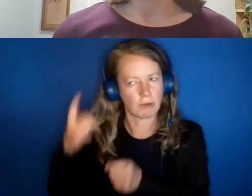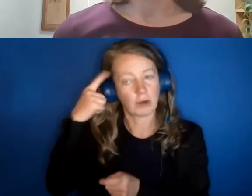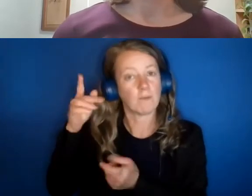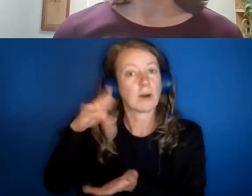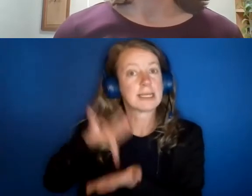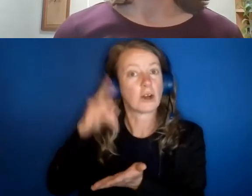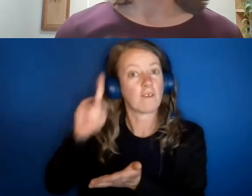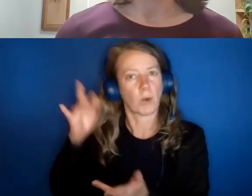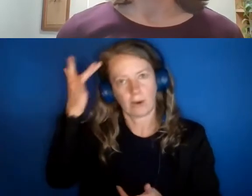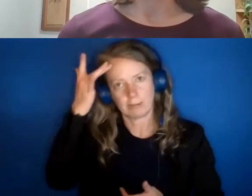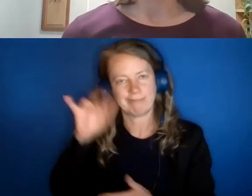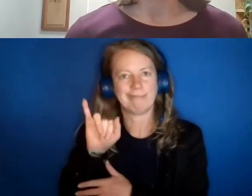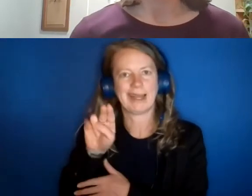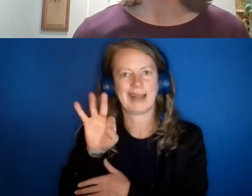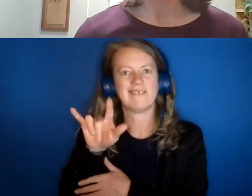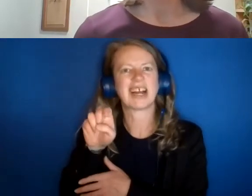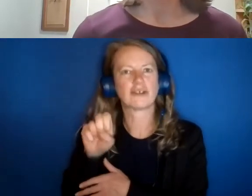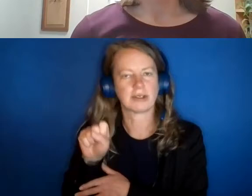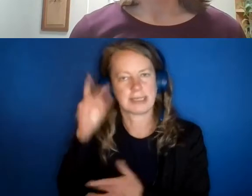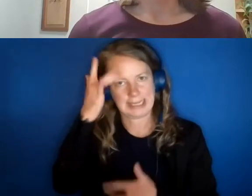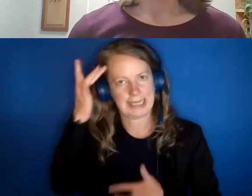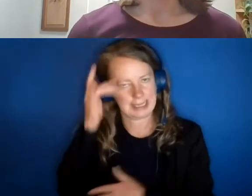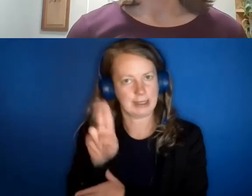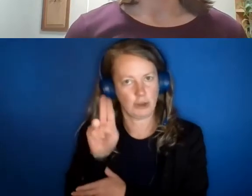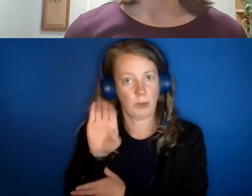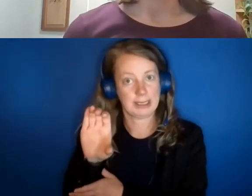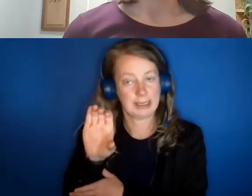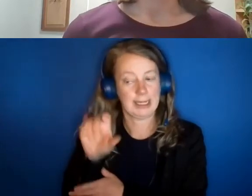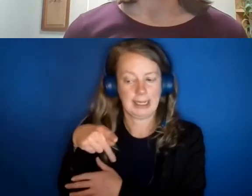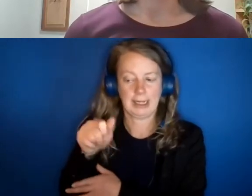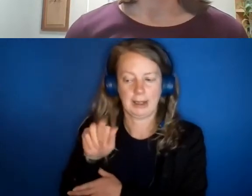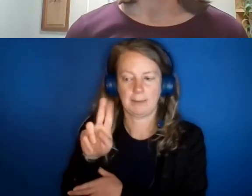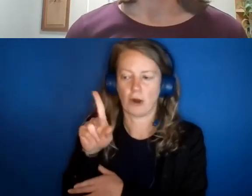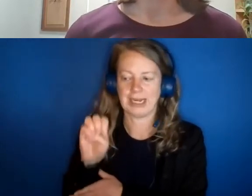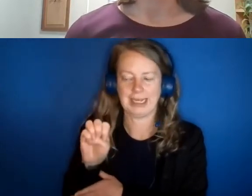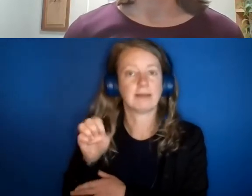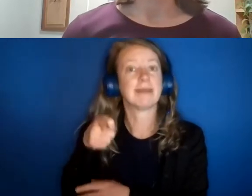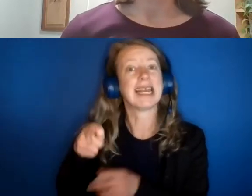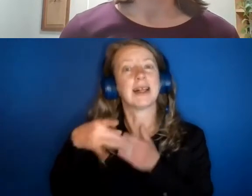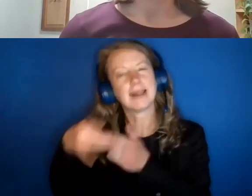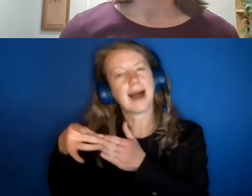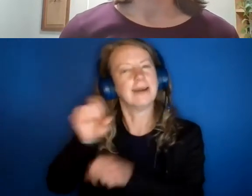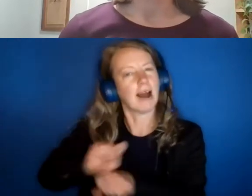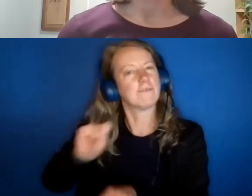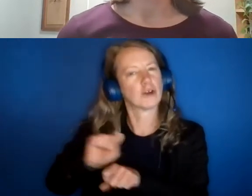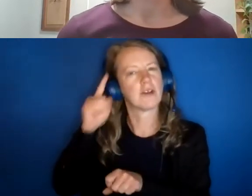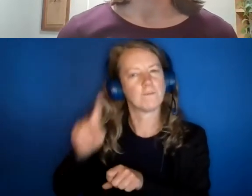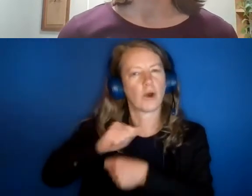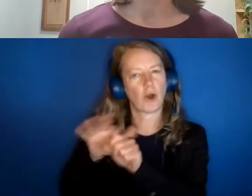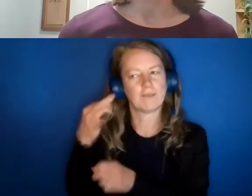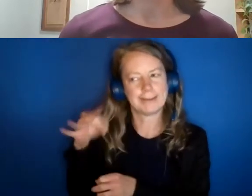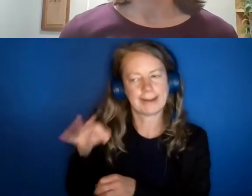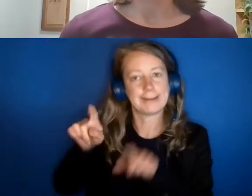Infectious Diseases at UNC Pardee. And he directed efforts for COVID-19 testing, treatment,